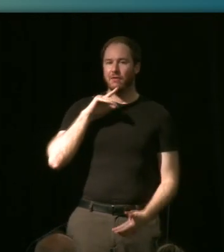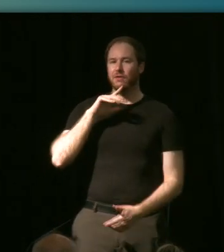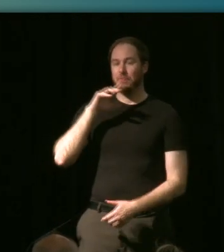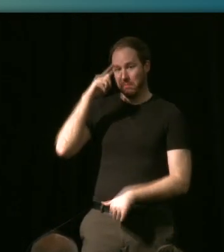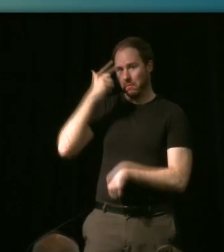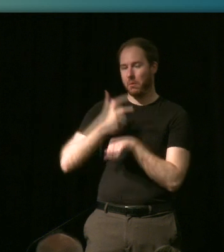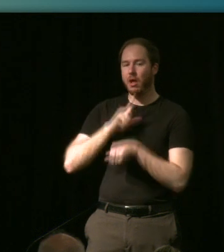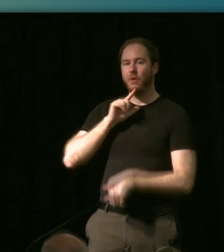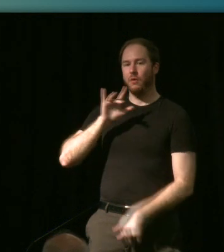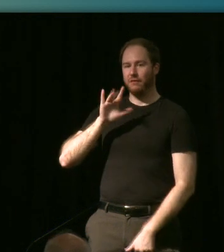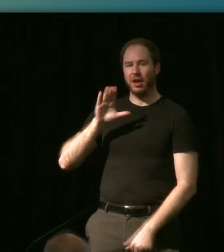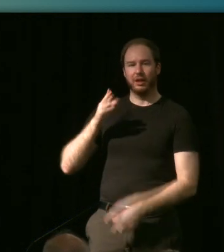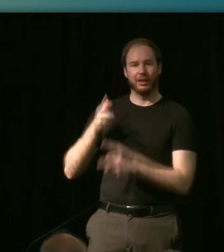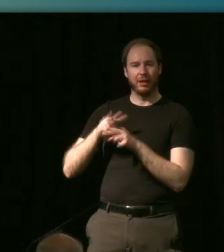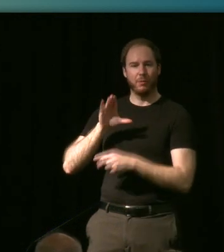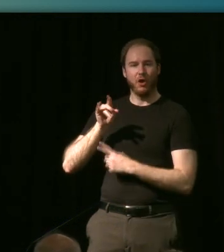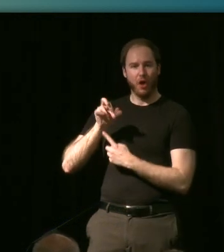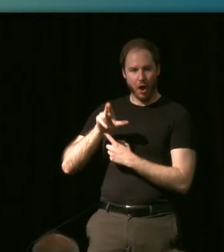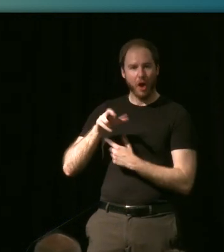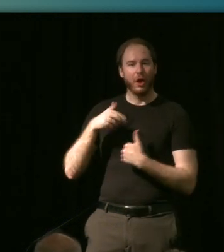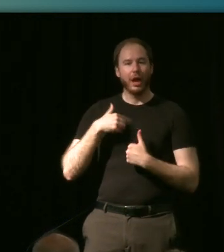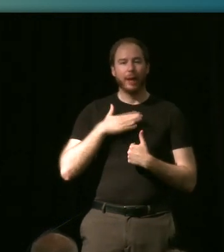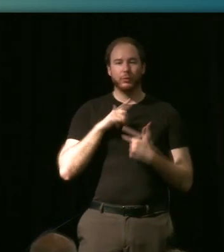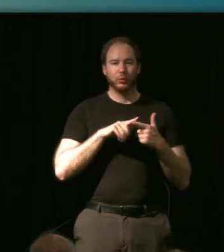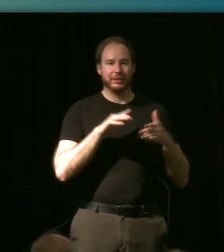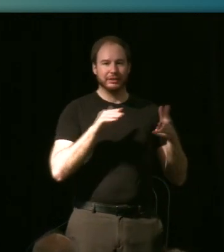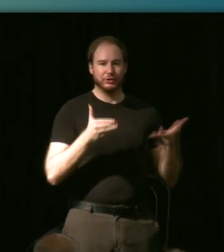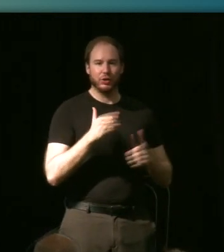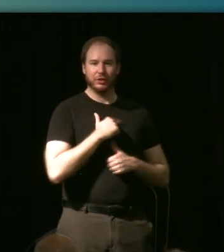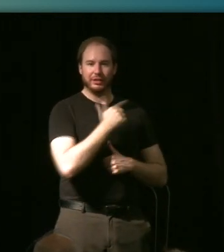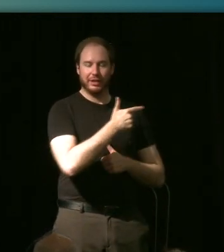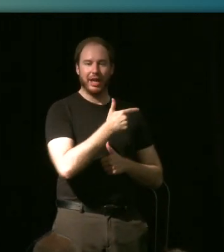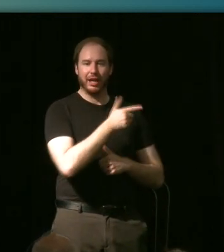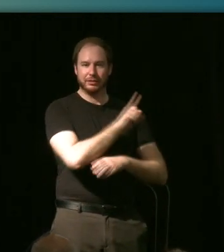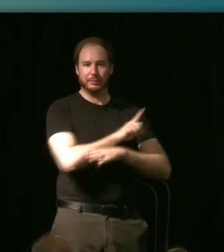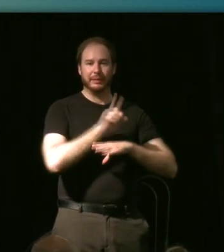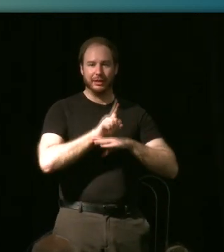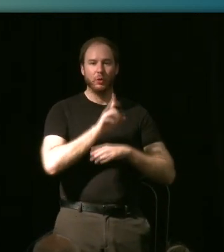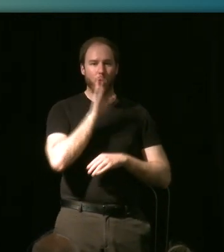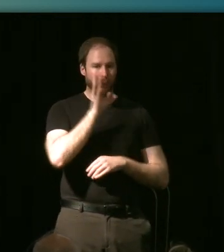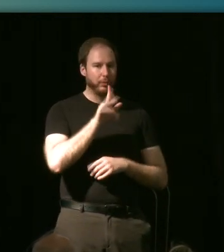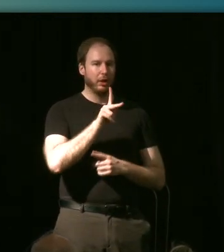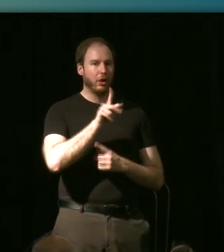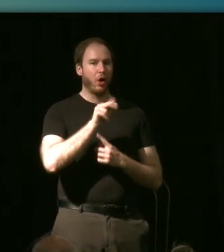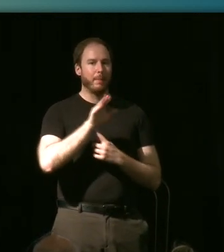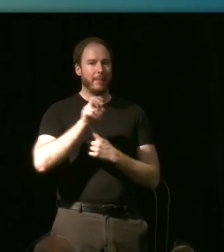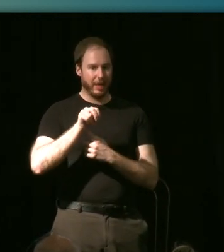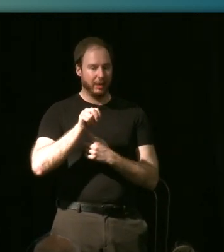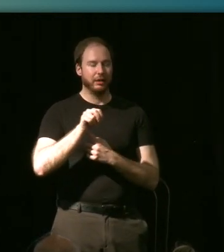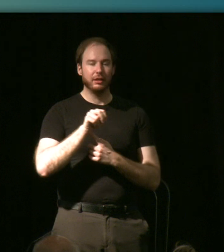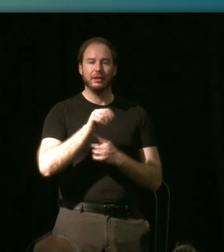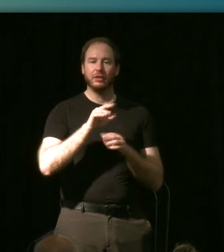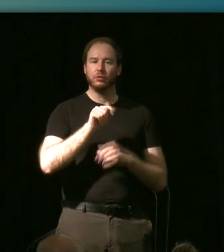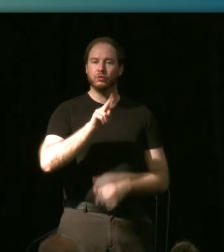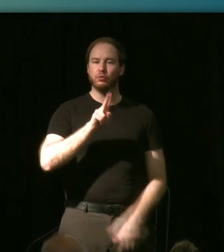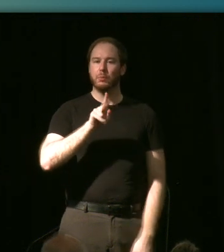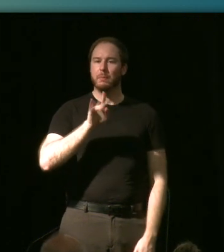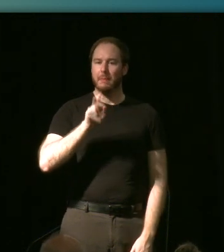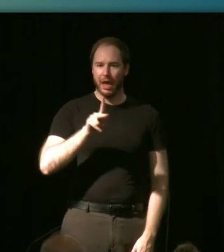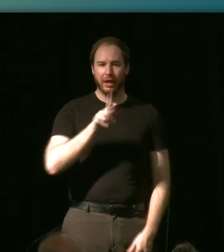brother, Connor. I'm pleased to announce our next speaker, Carmen Trupek, a family friend and a